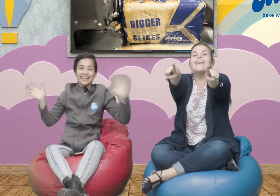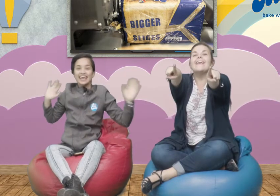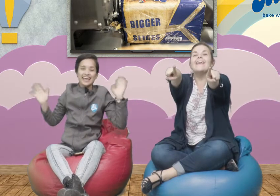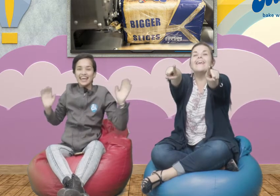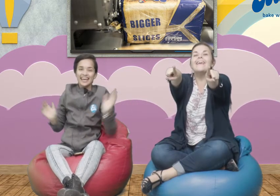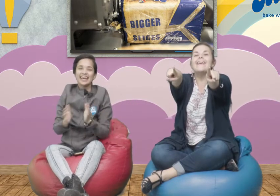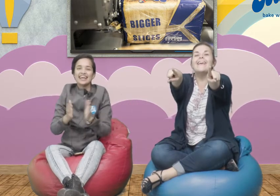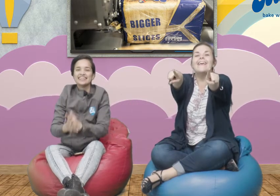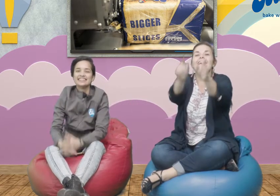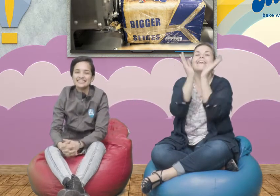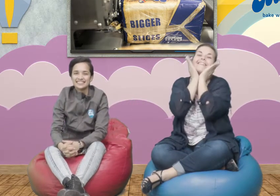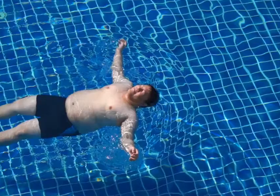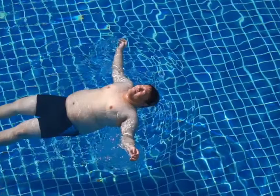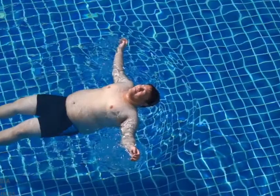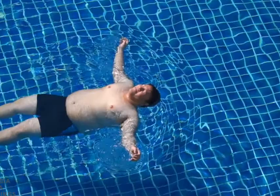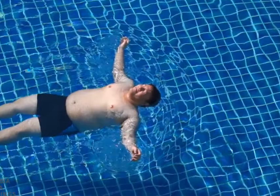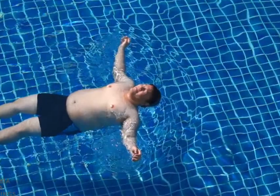Saki.